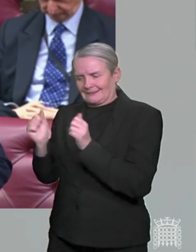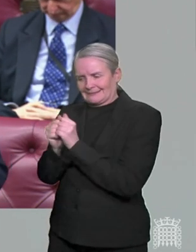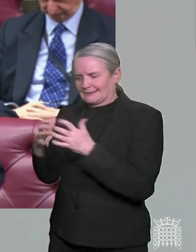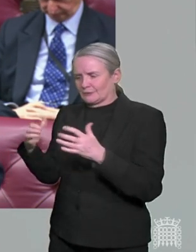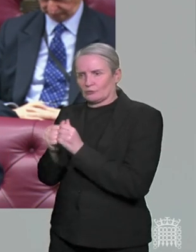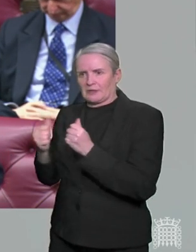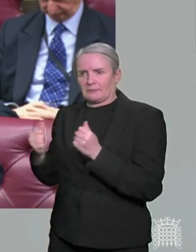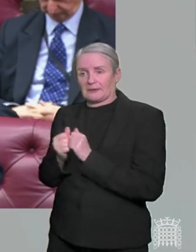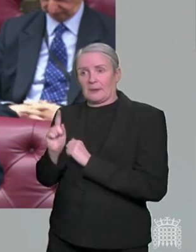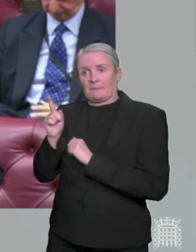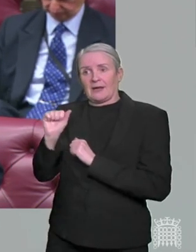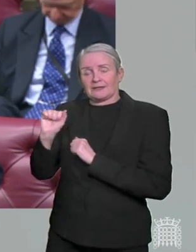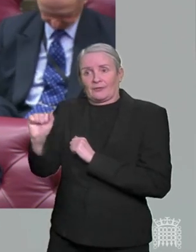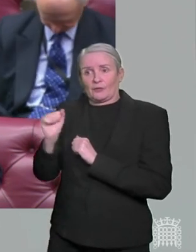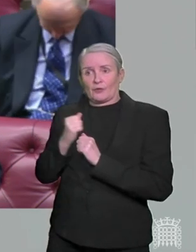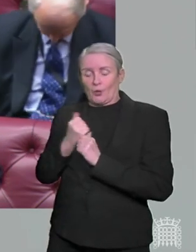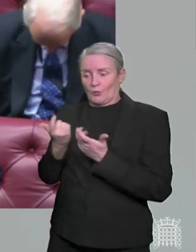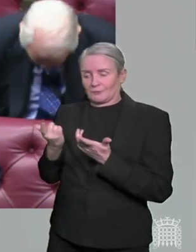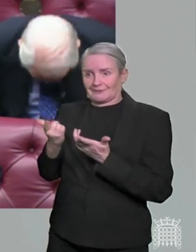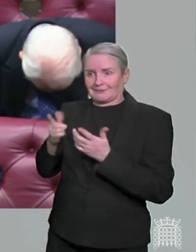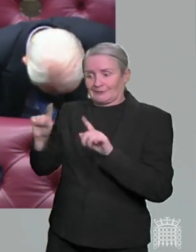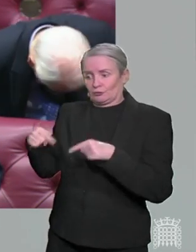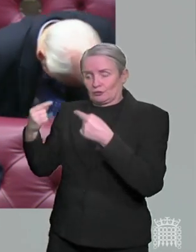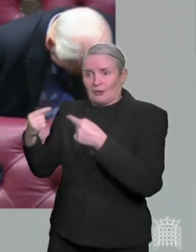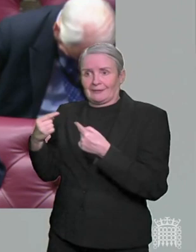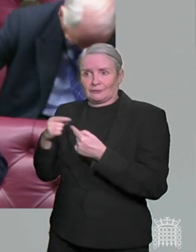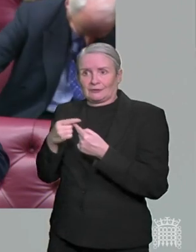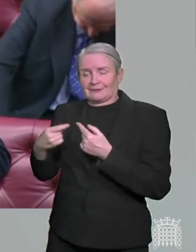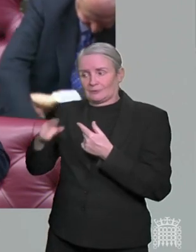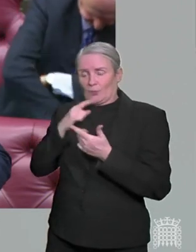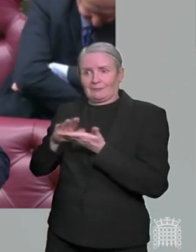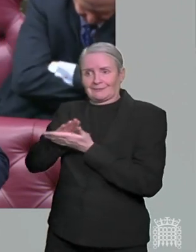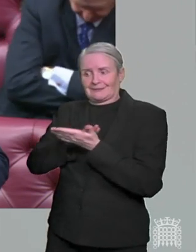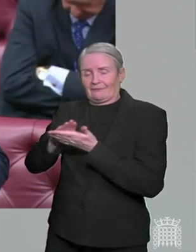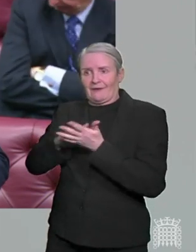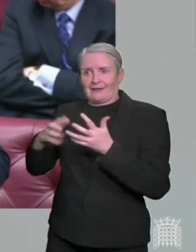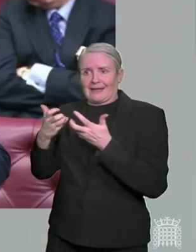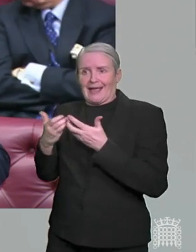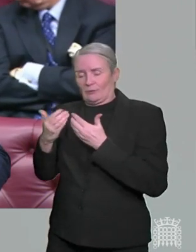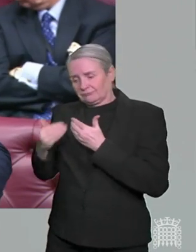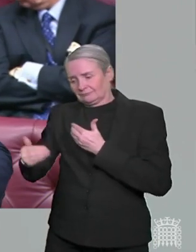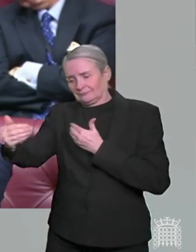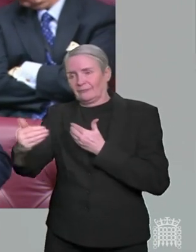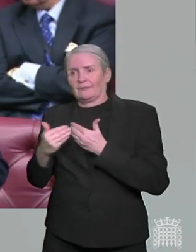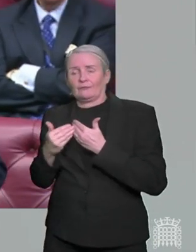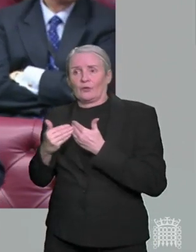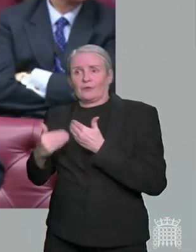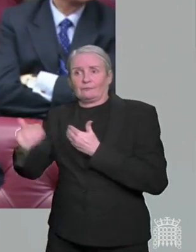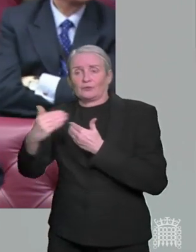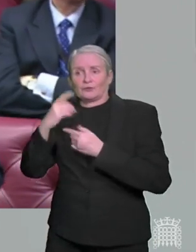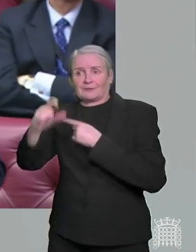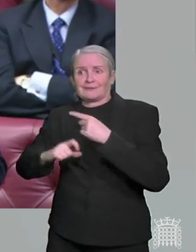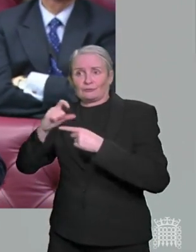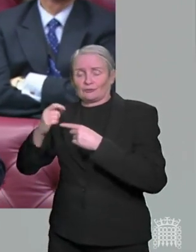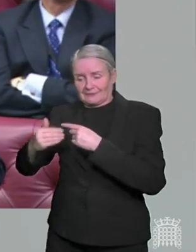an epoch-defining challenge, as the integrated review puts it, but where we can find areas to progress discussions, we